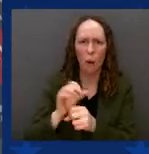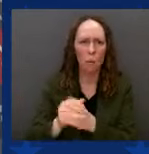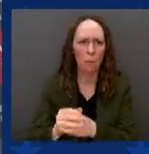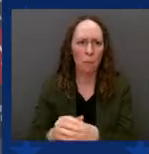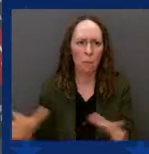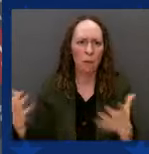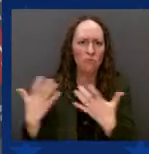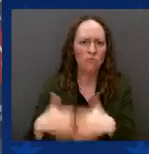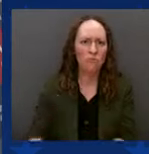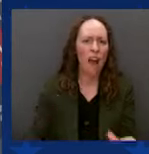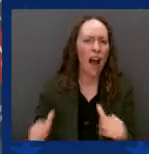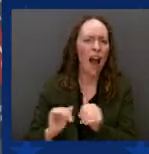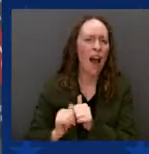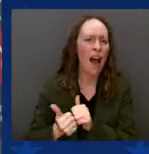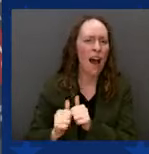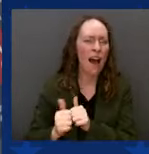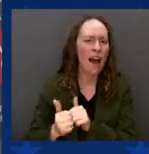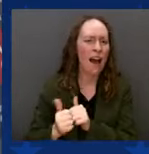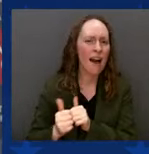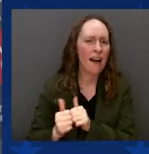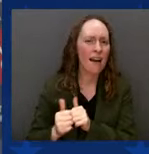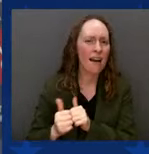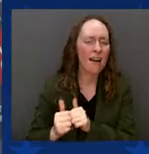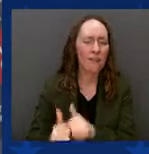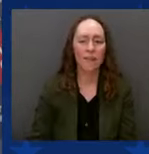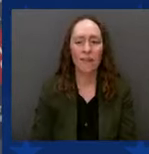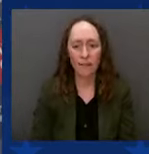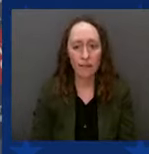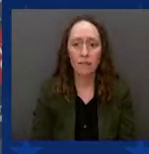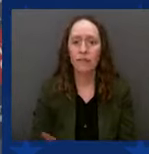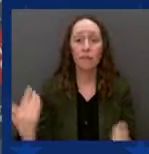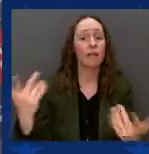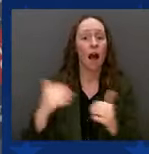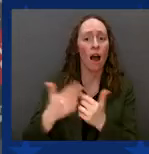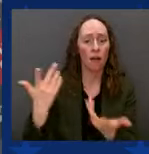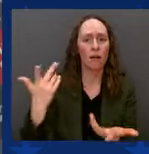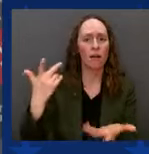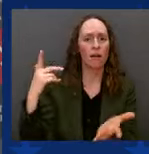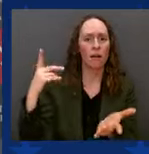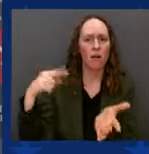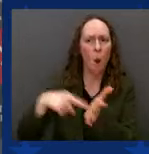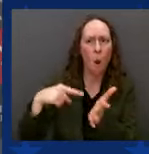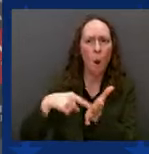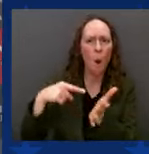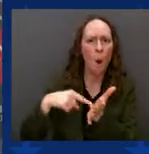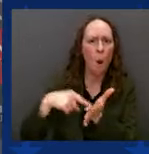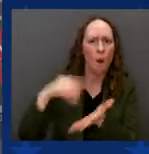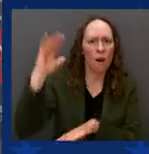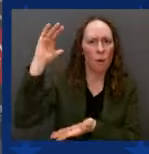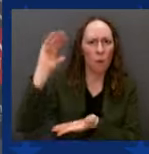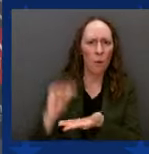expenses is one. But we also have to ask the wealthiest and biggest corporations to begin to pay their fair share.